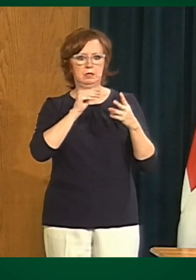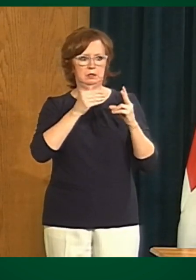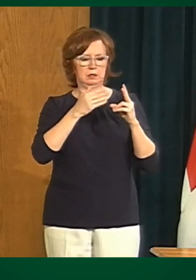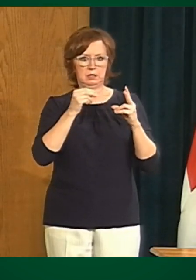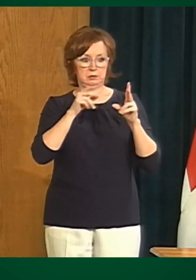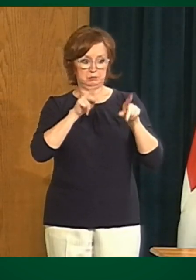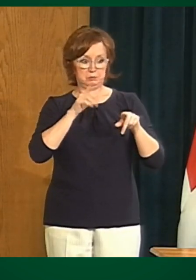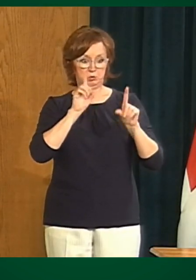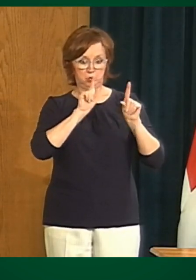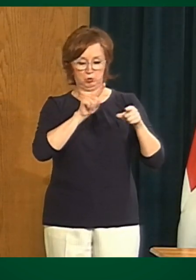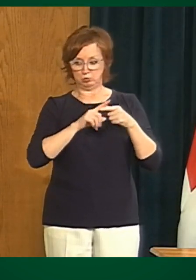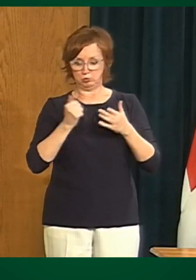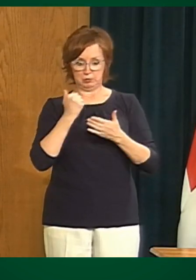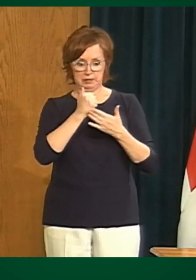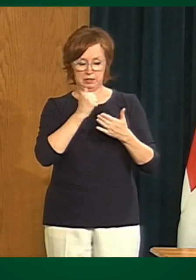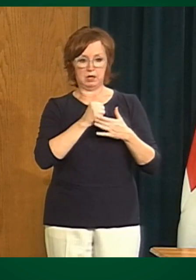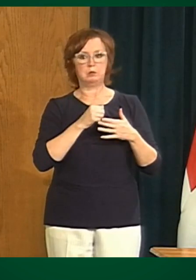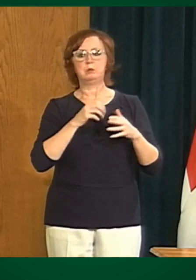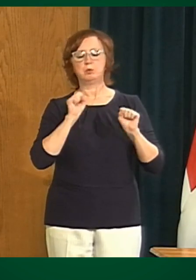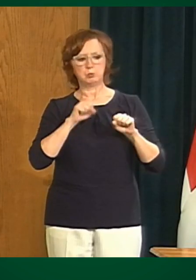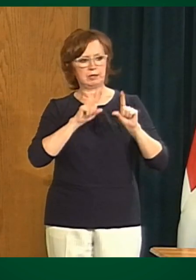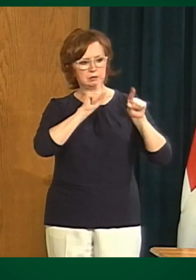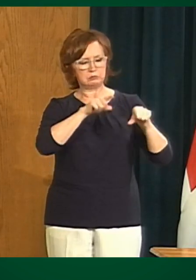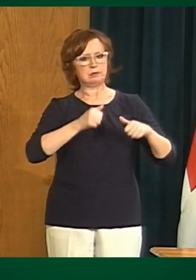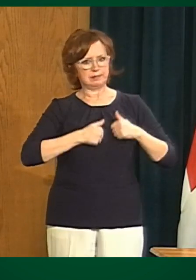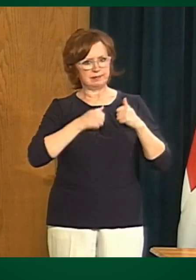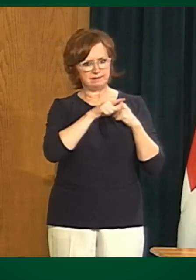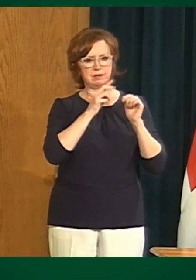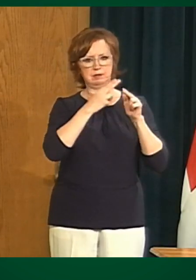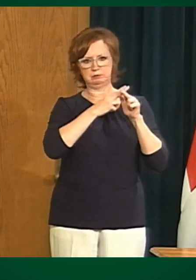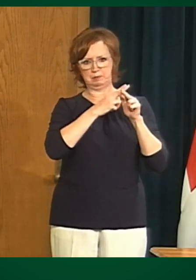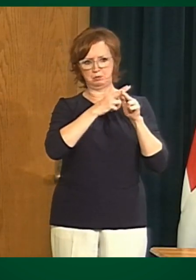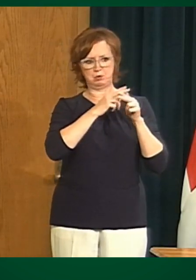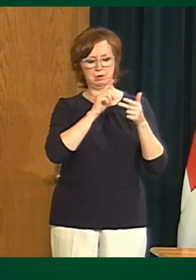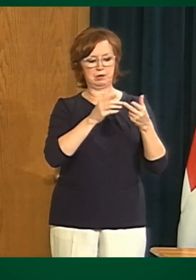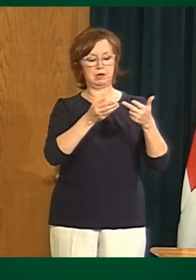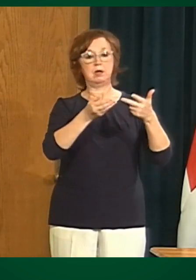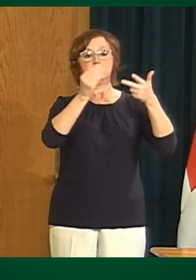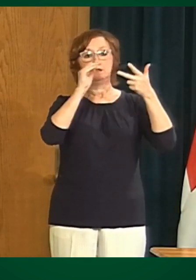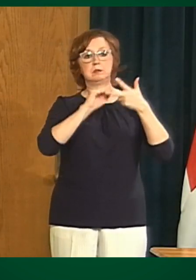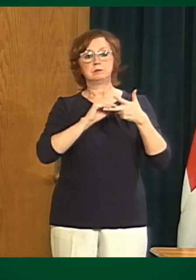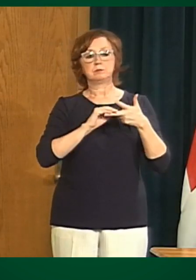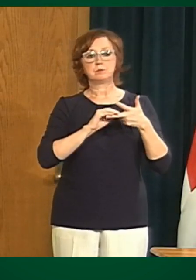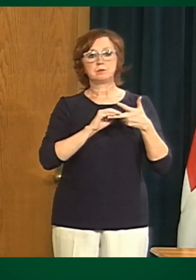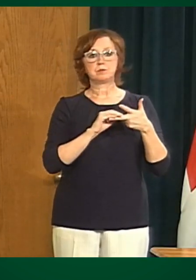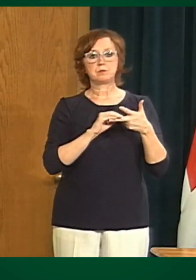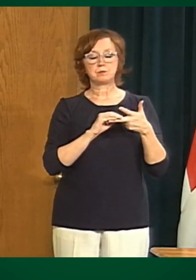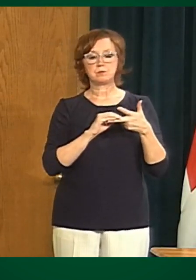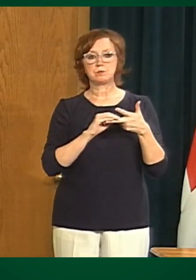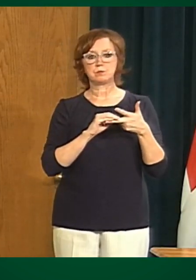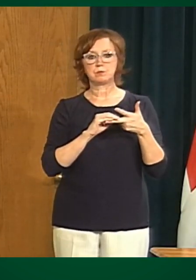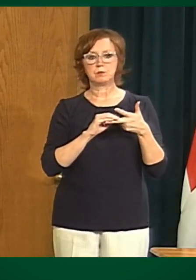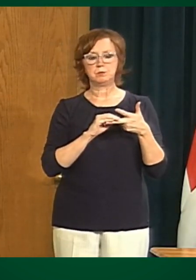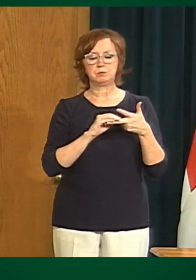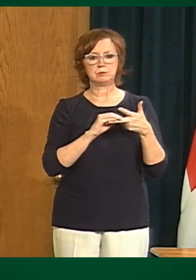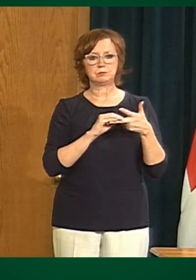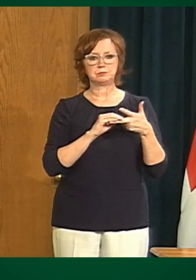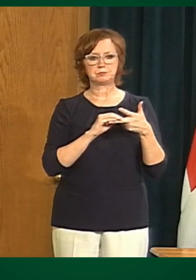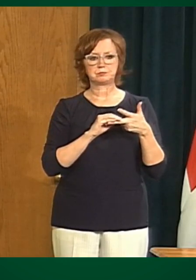there are a number of people in those units. And then as well as we have for a short-term